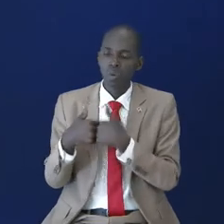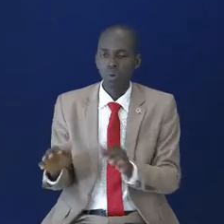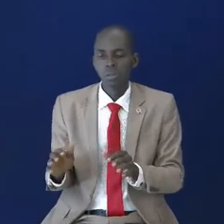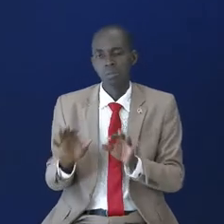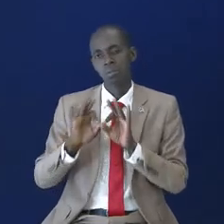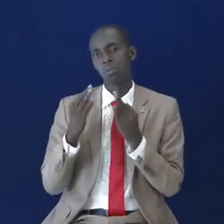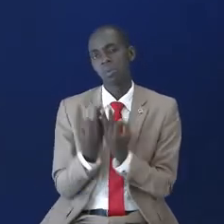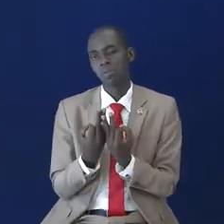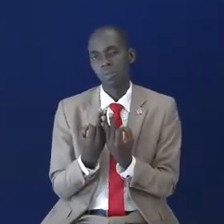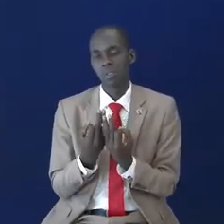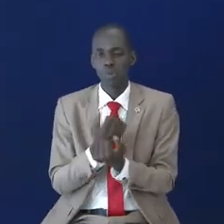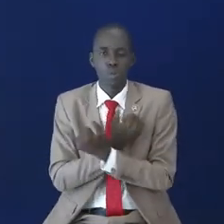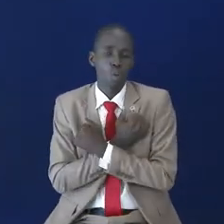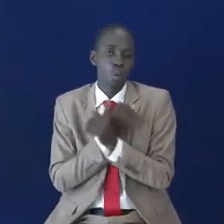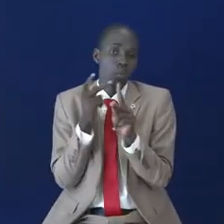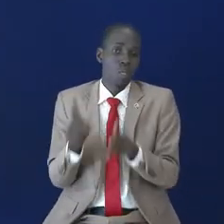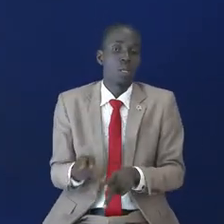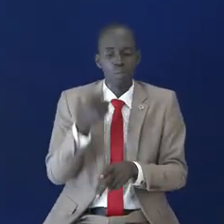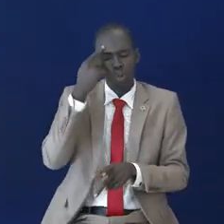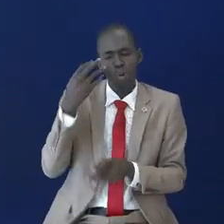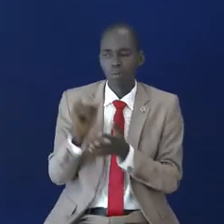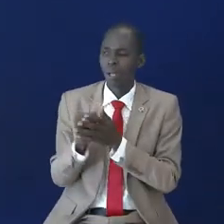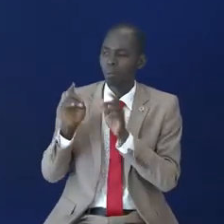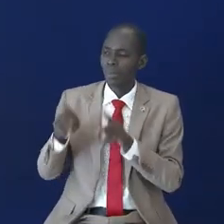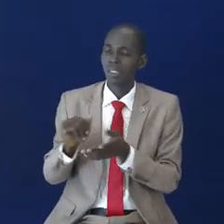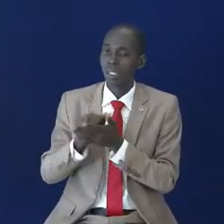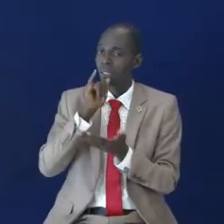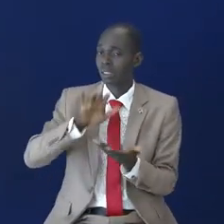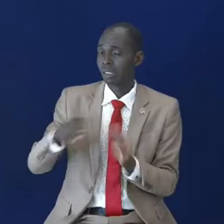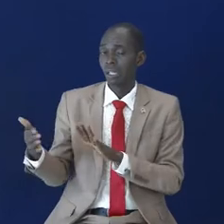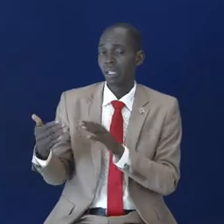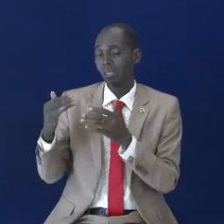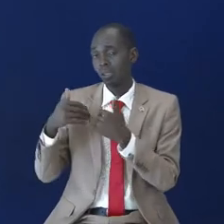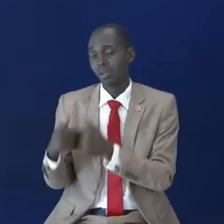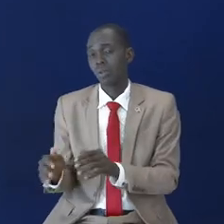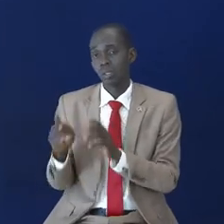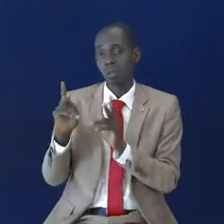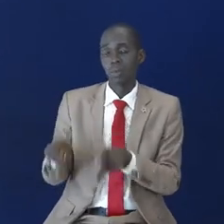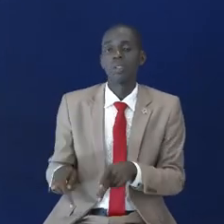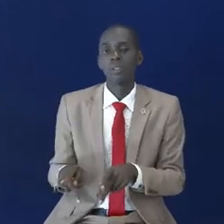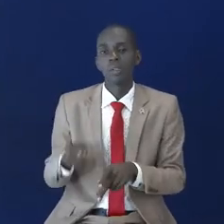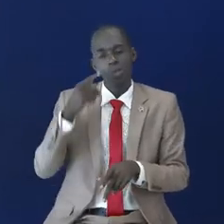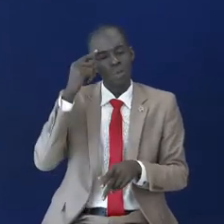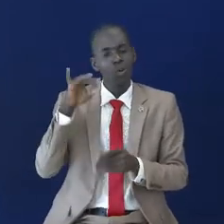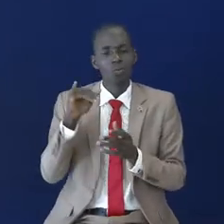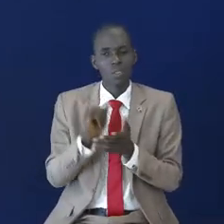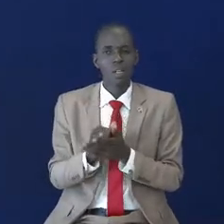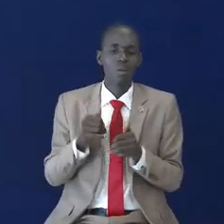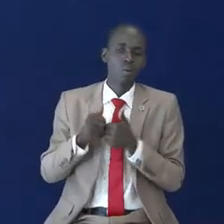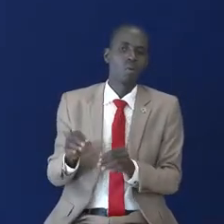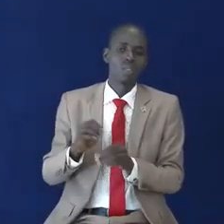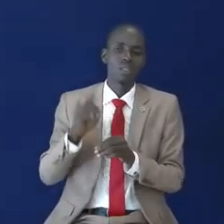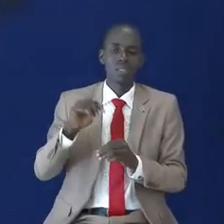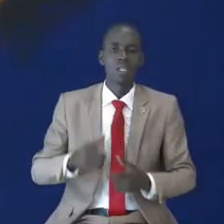one, because of that loss and because of that storm in their lives,